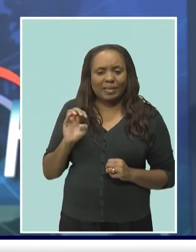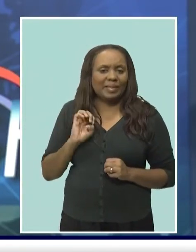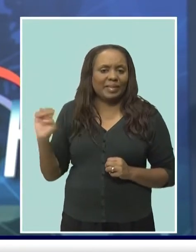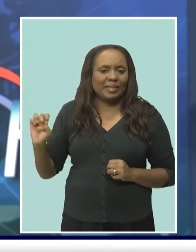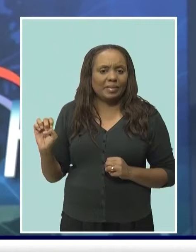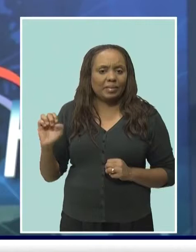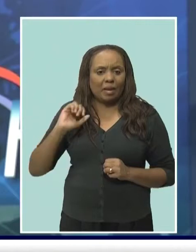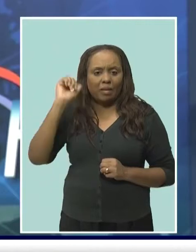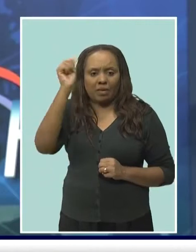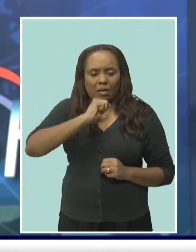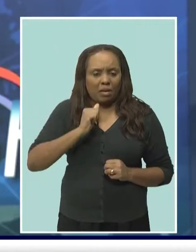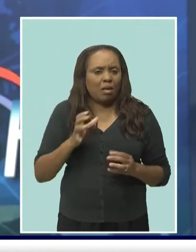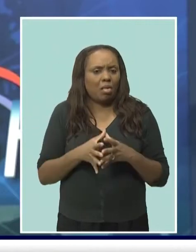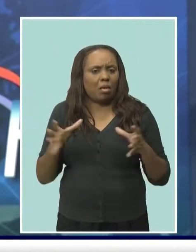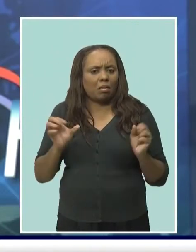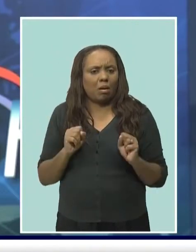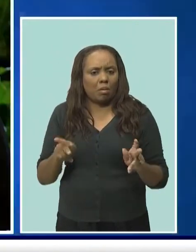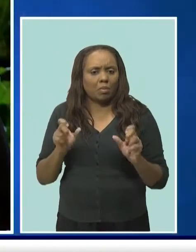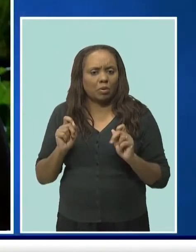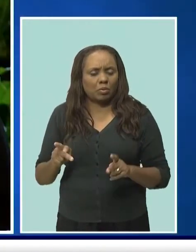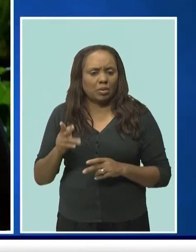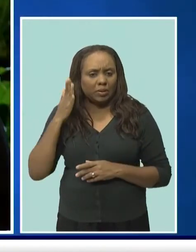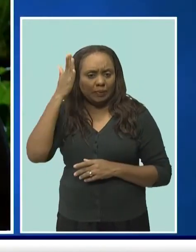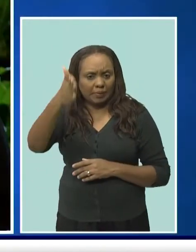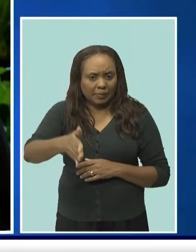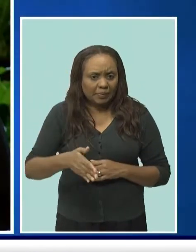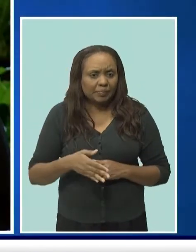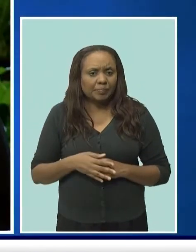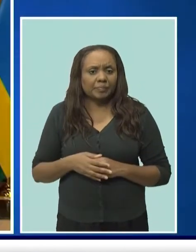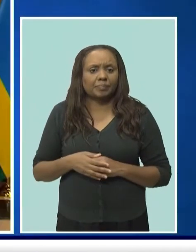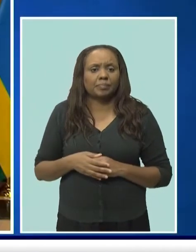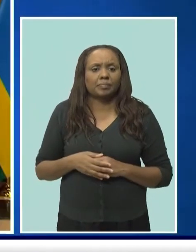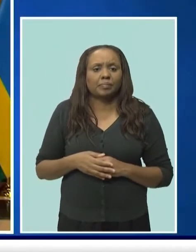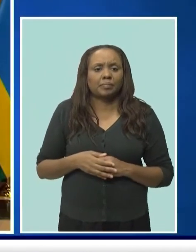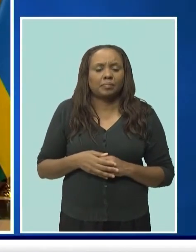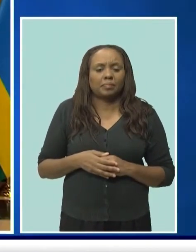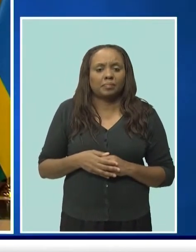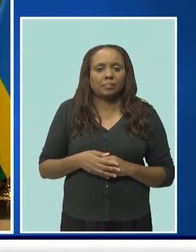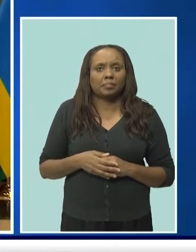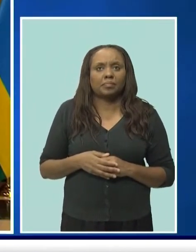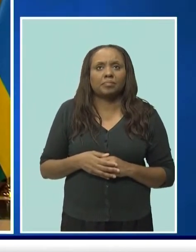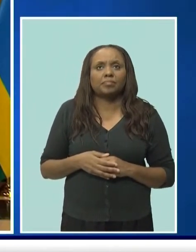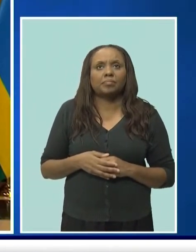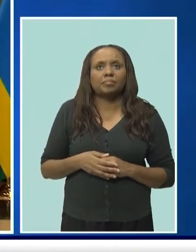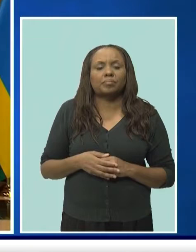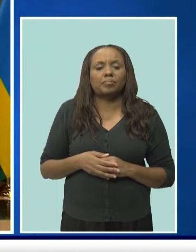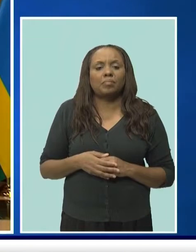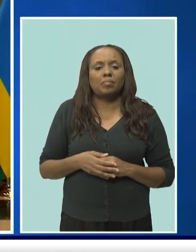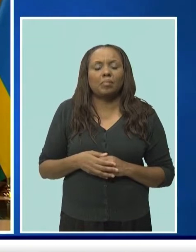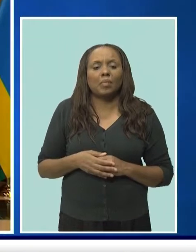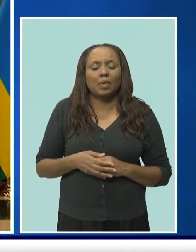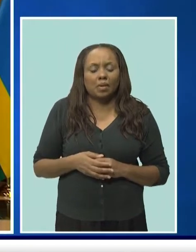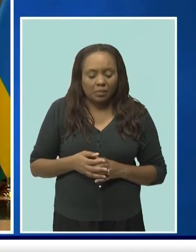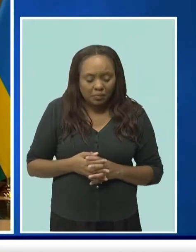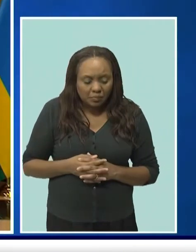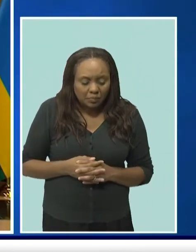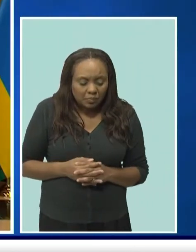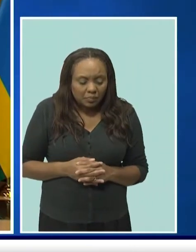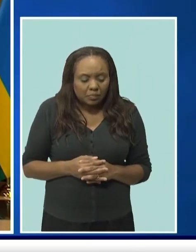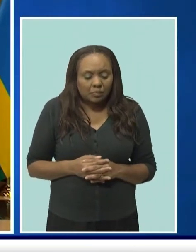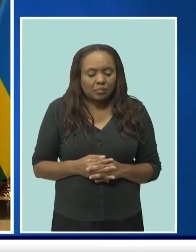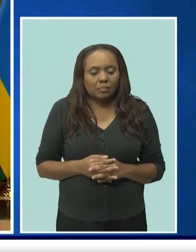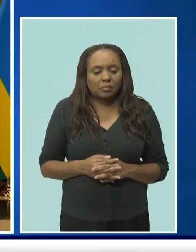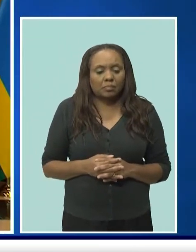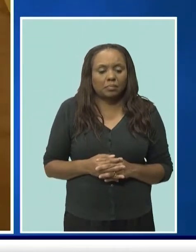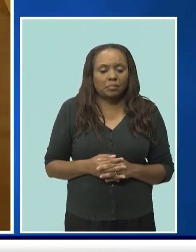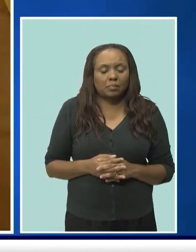opportunities ahead. We have had, regrettably, only the direct passage between Africa and the